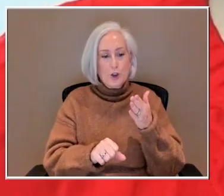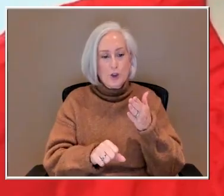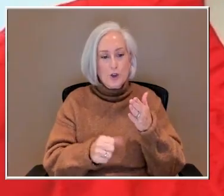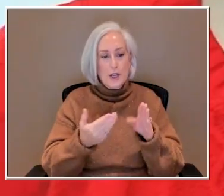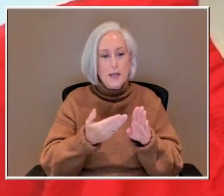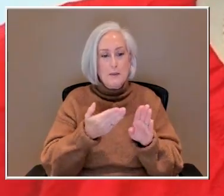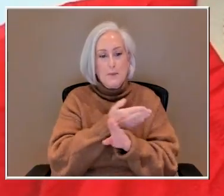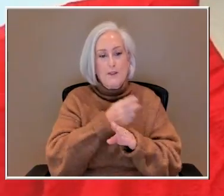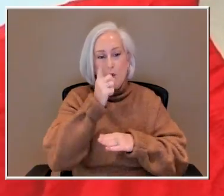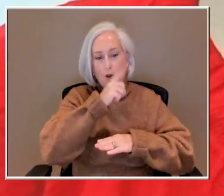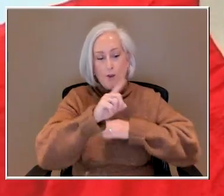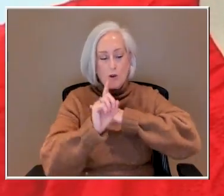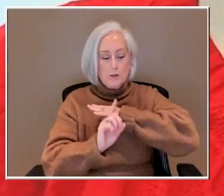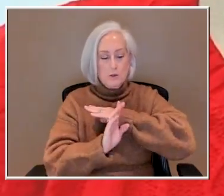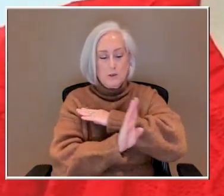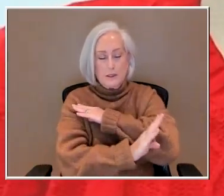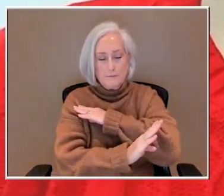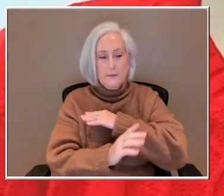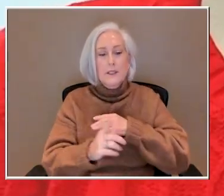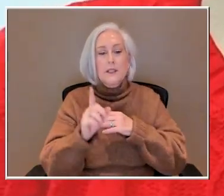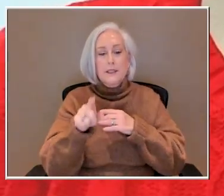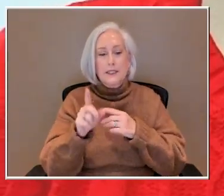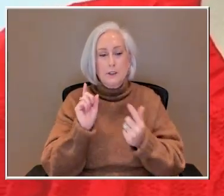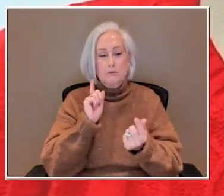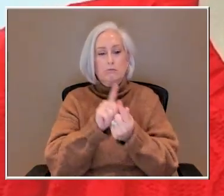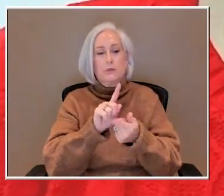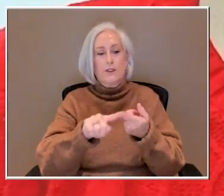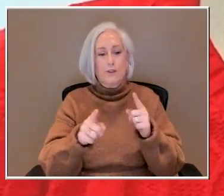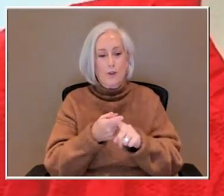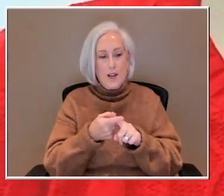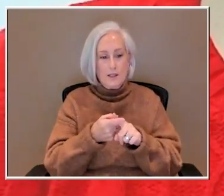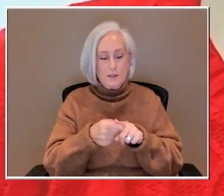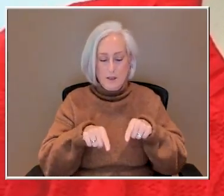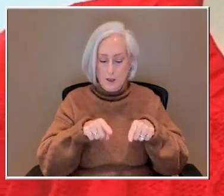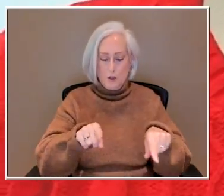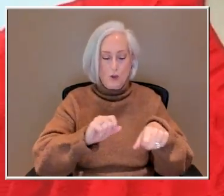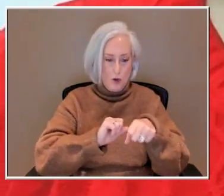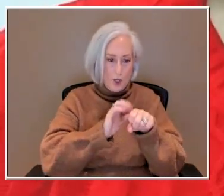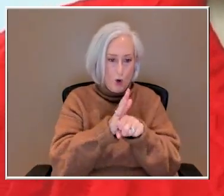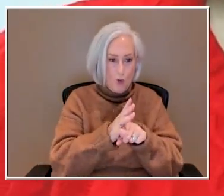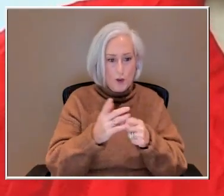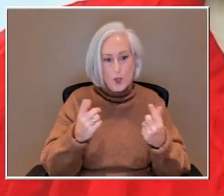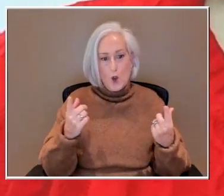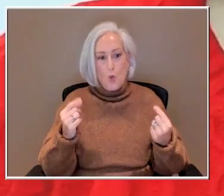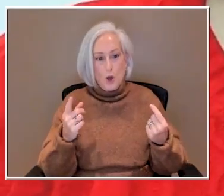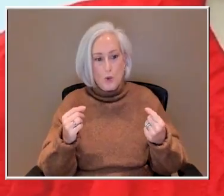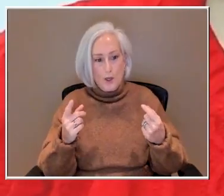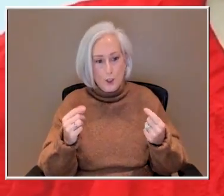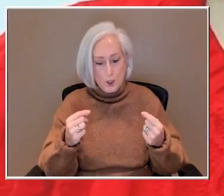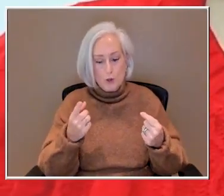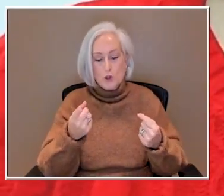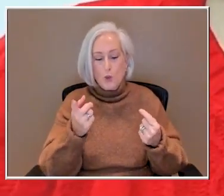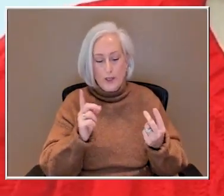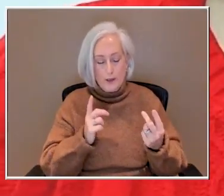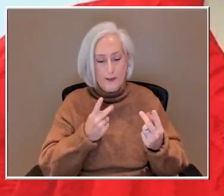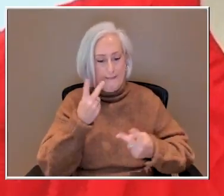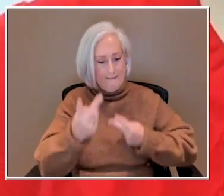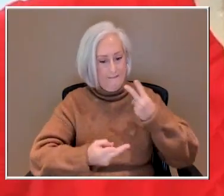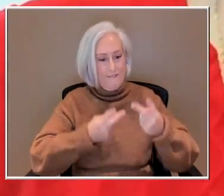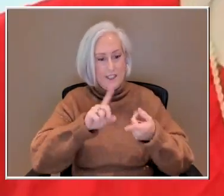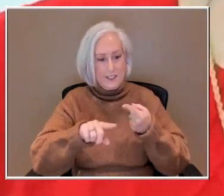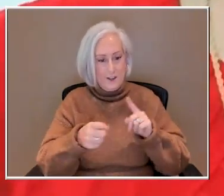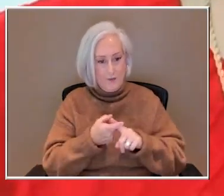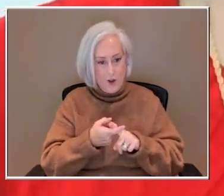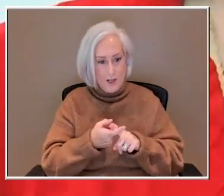his friends. Again, during the fun COVID, and what we needed to do to get him so we could see his friends, and his friends would come and help